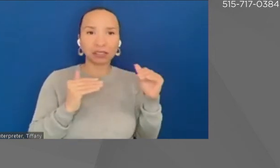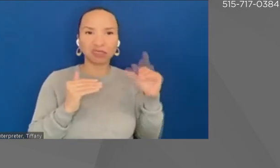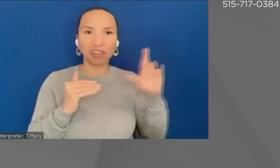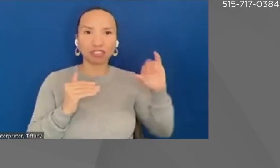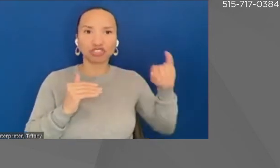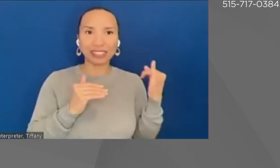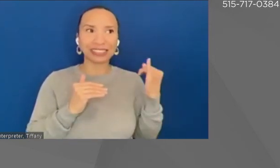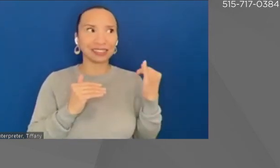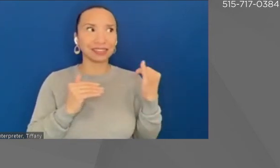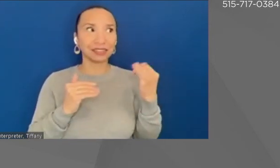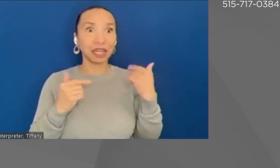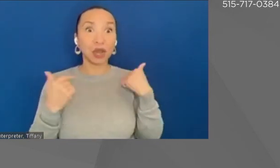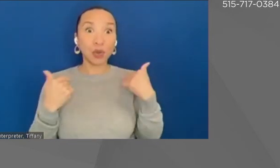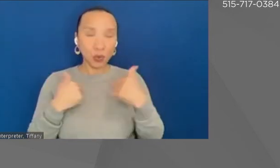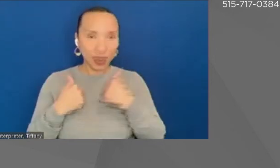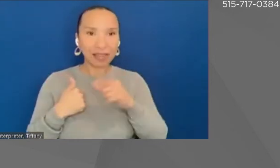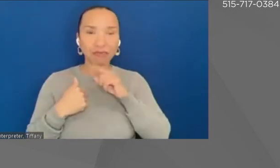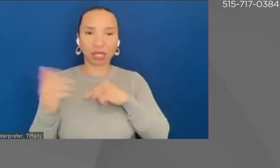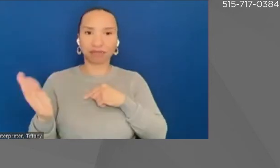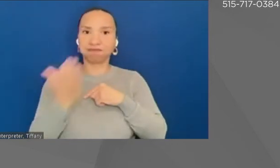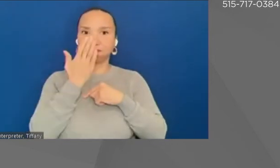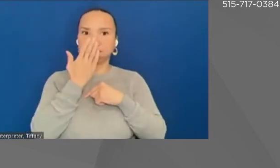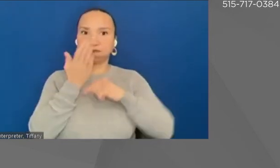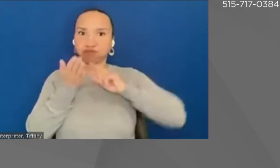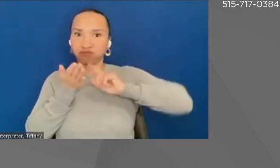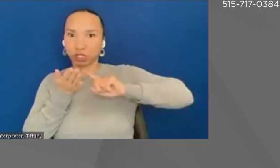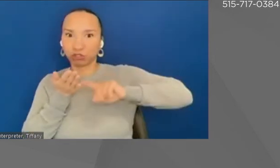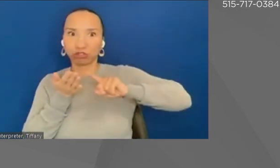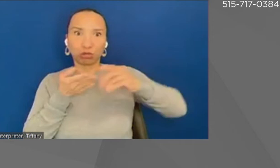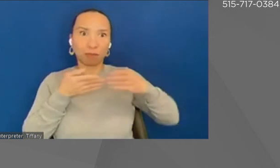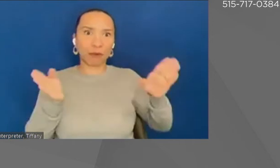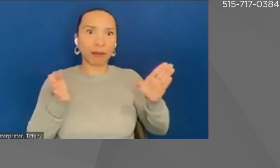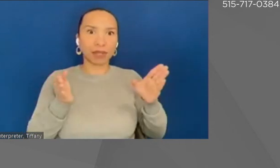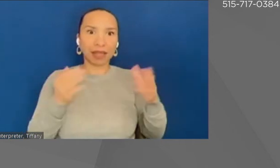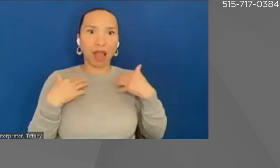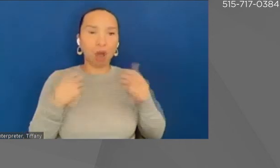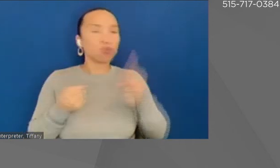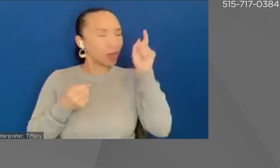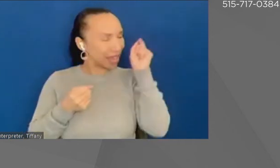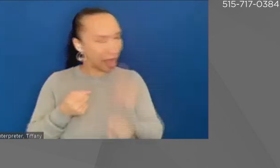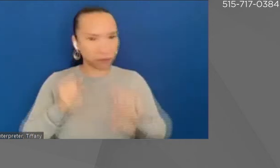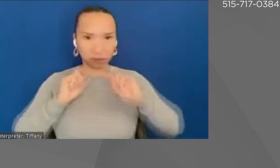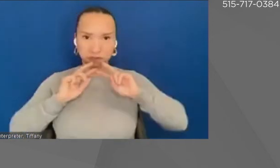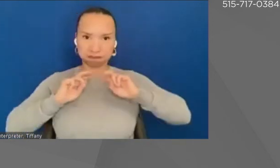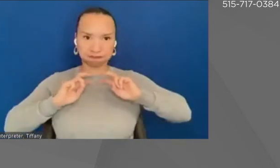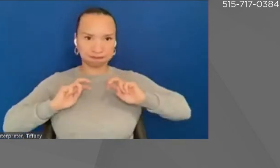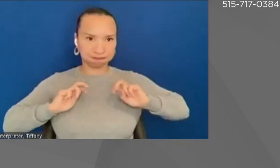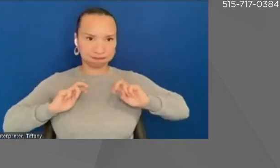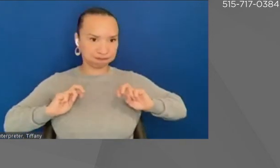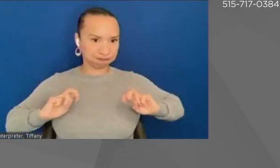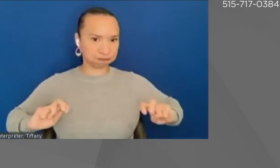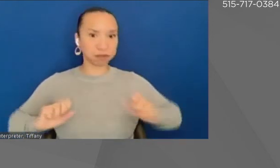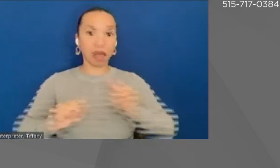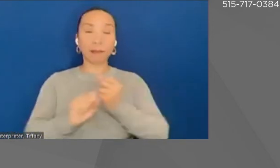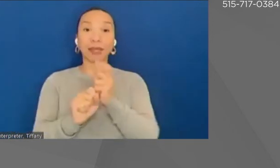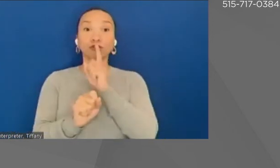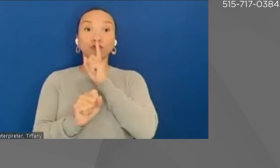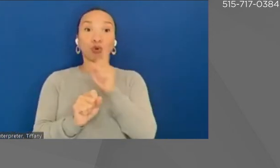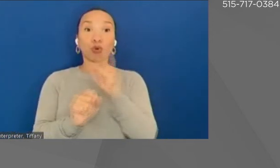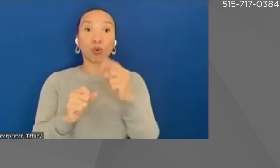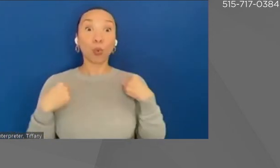we in nutrition research and public health need to take a hard look and make sure that we are being real